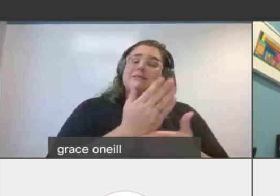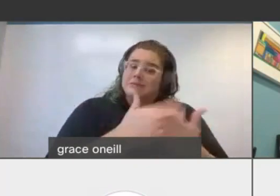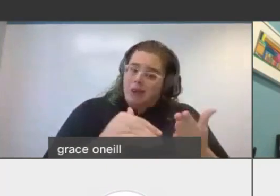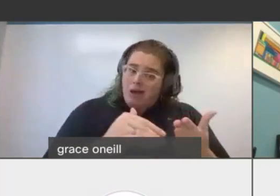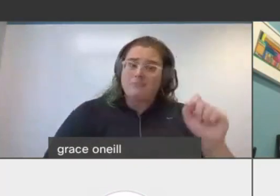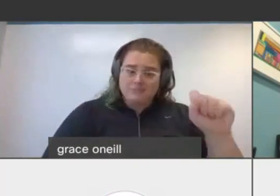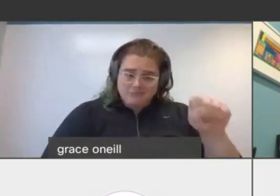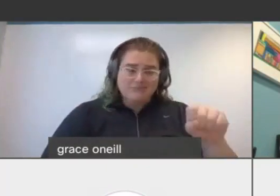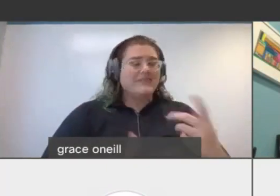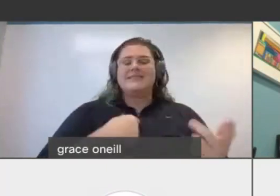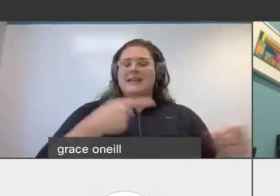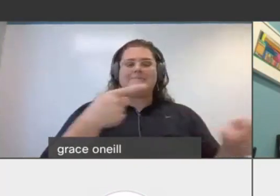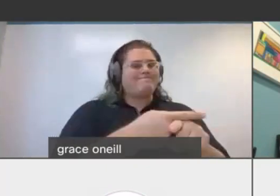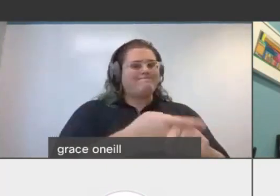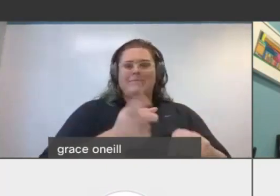vaccinated.